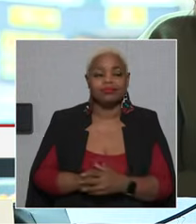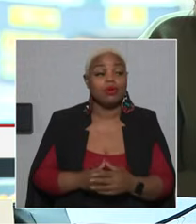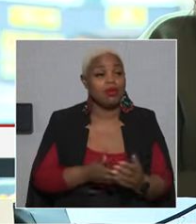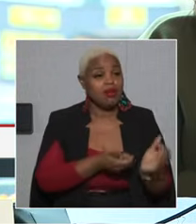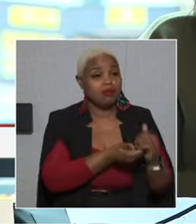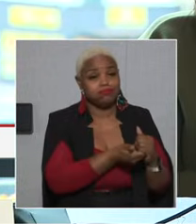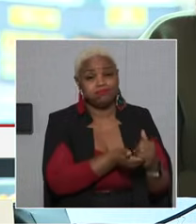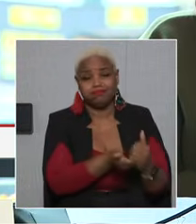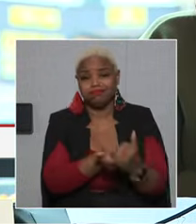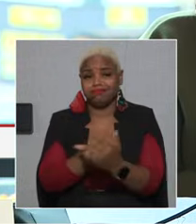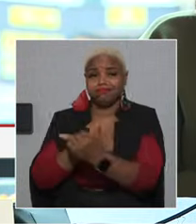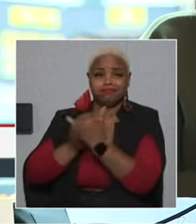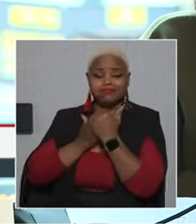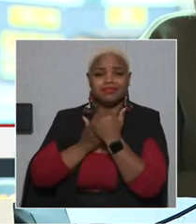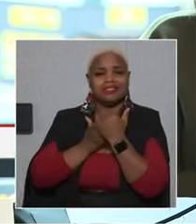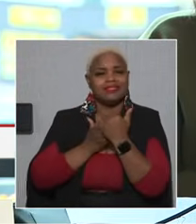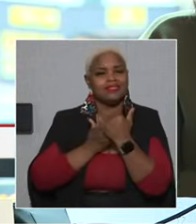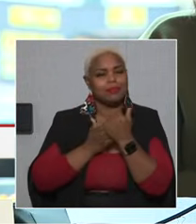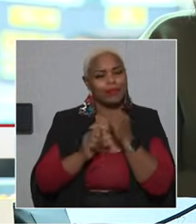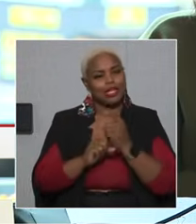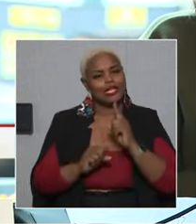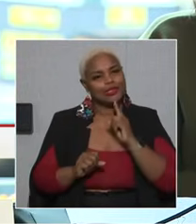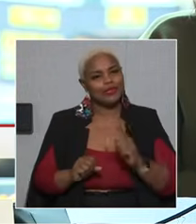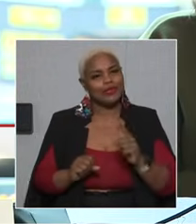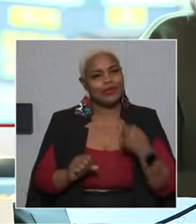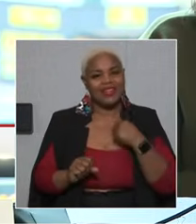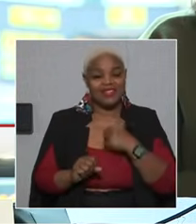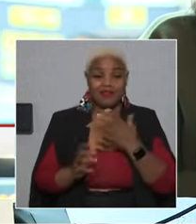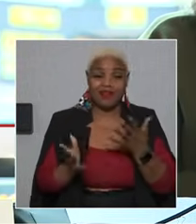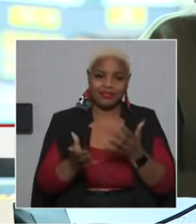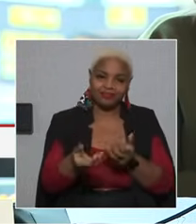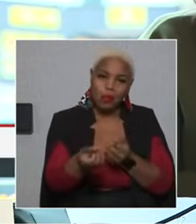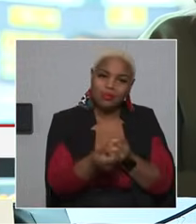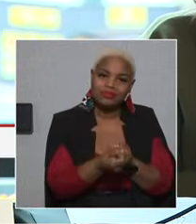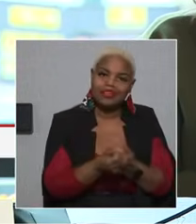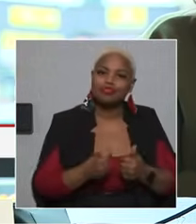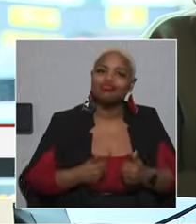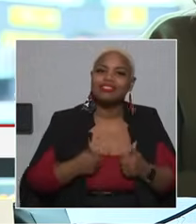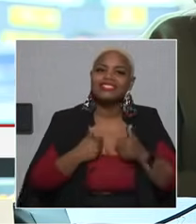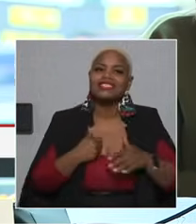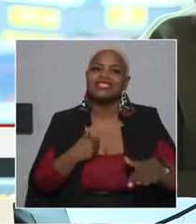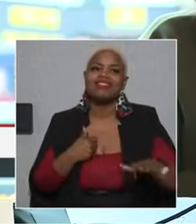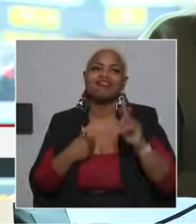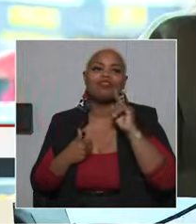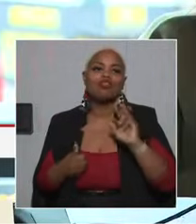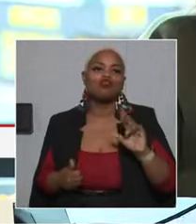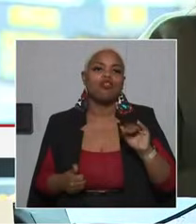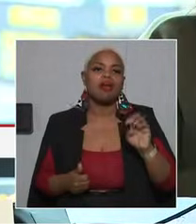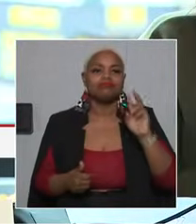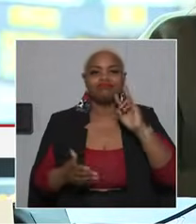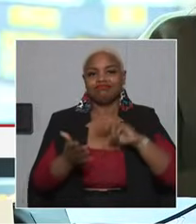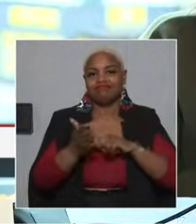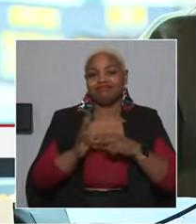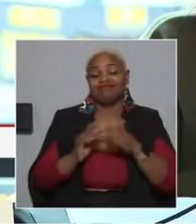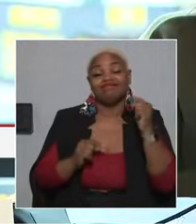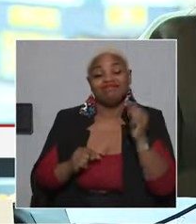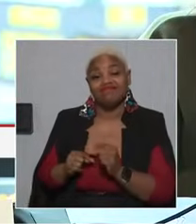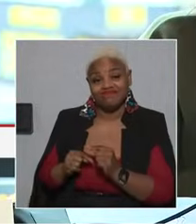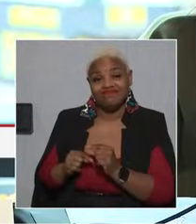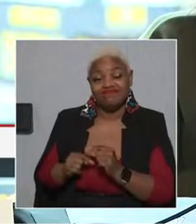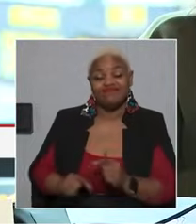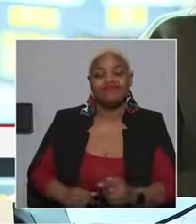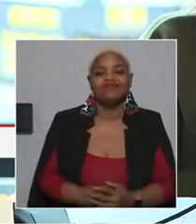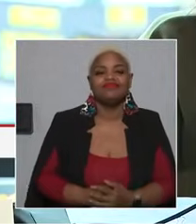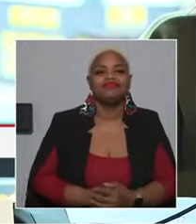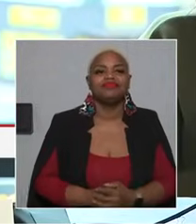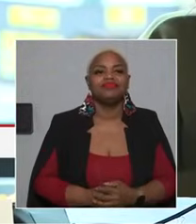government agencies that really helped us in this space, as well as residents in our city. Yep. Mayor, you said